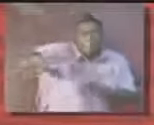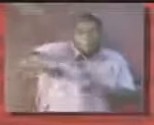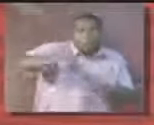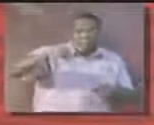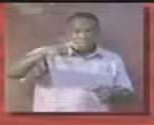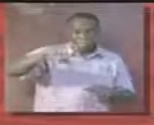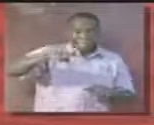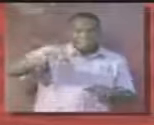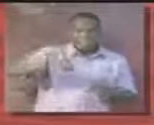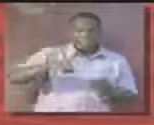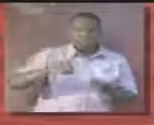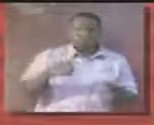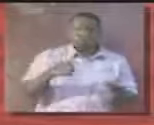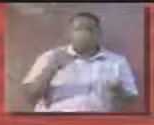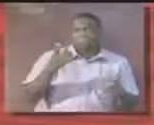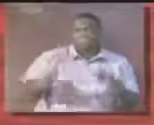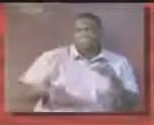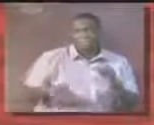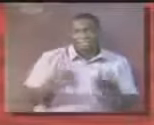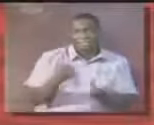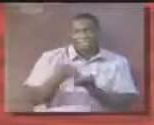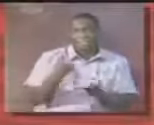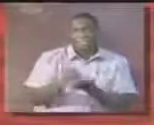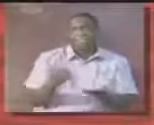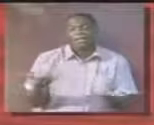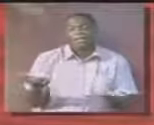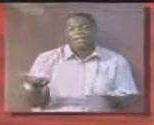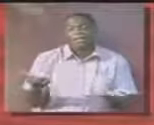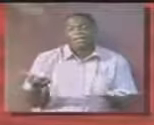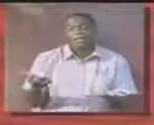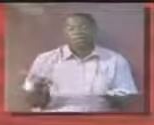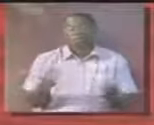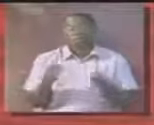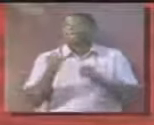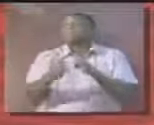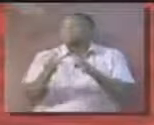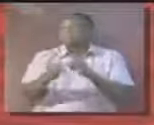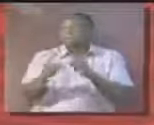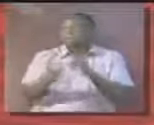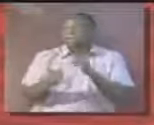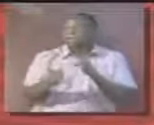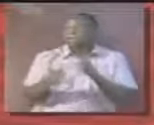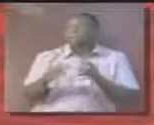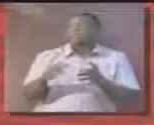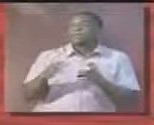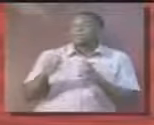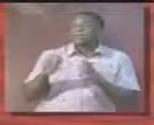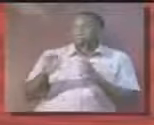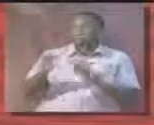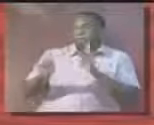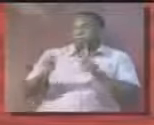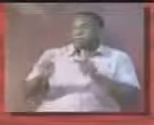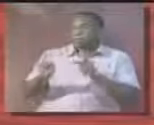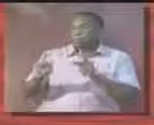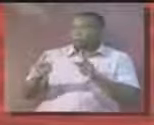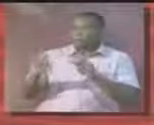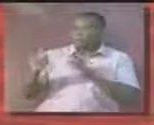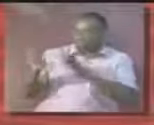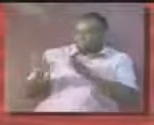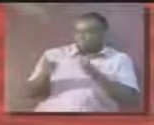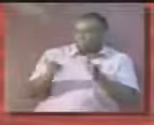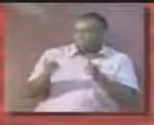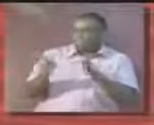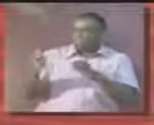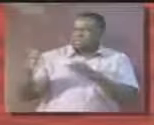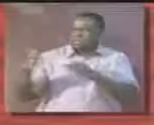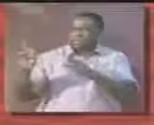quick summary of the ongoing repatriation exercises. We had a successful exercise on the 30th, on